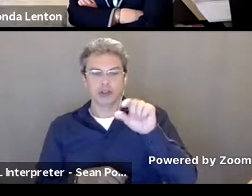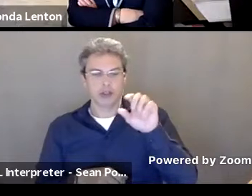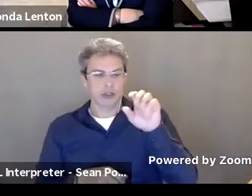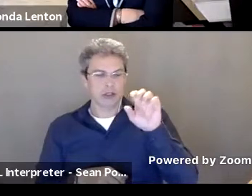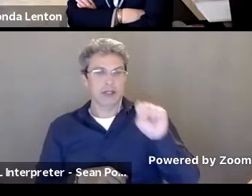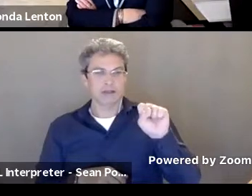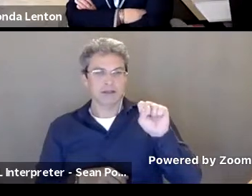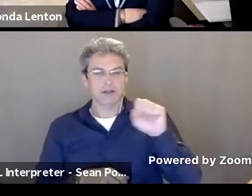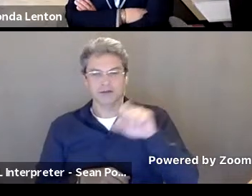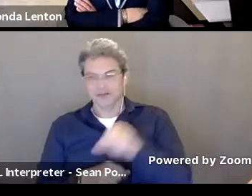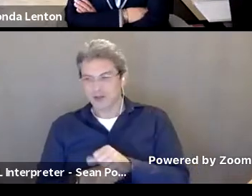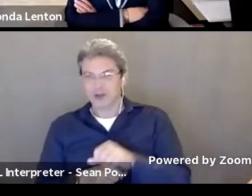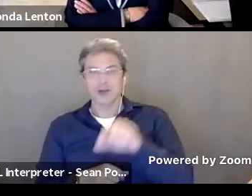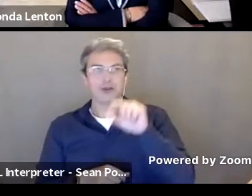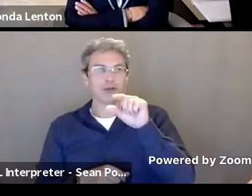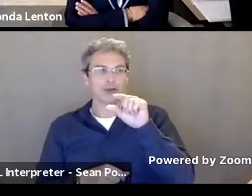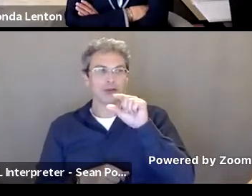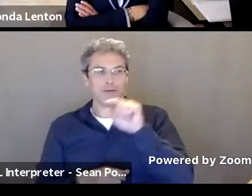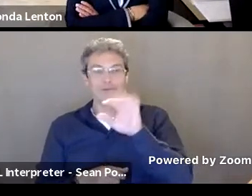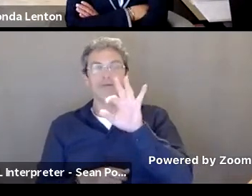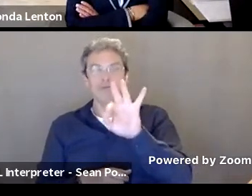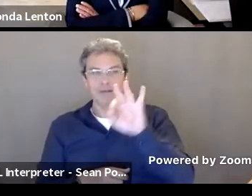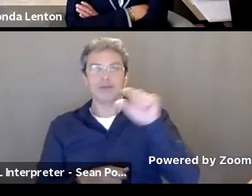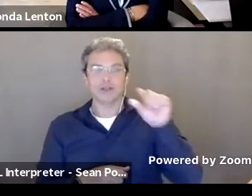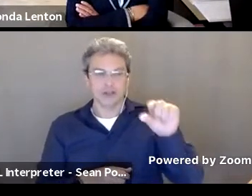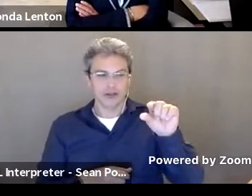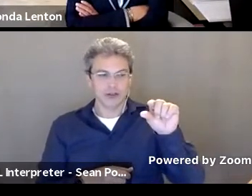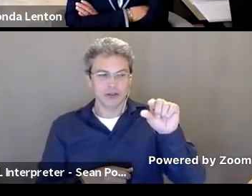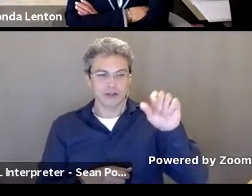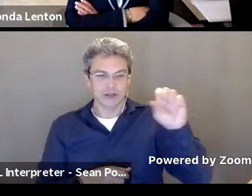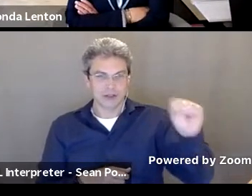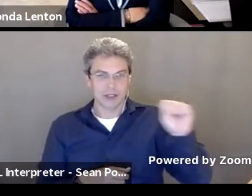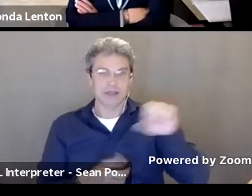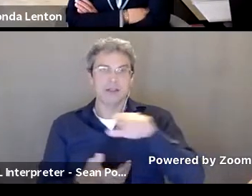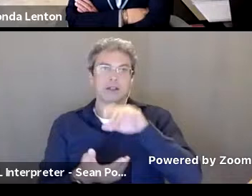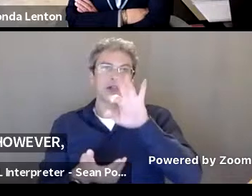form, however, is also on the Student Financial Services site.